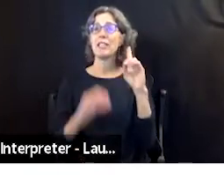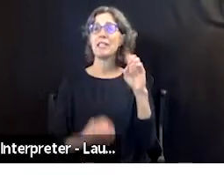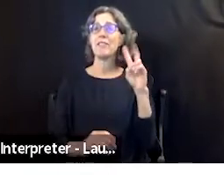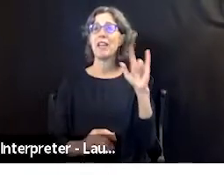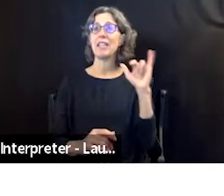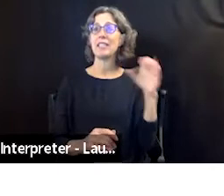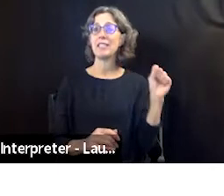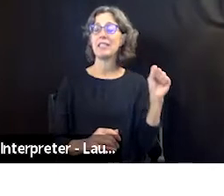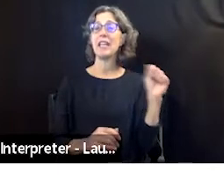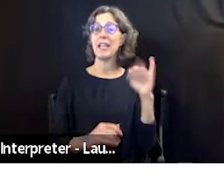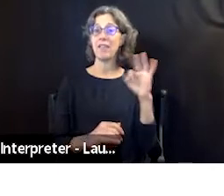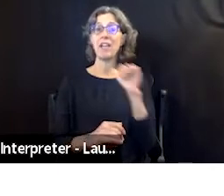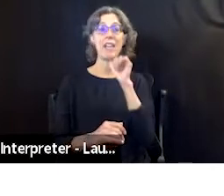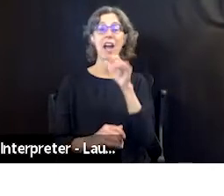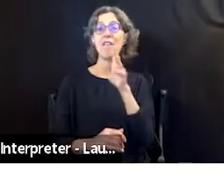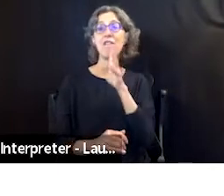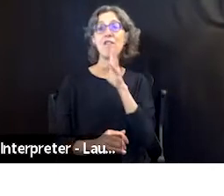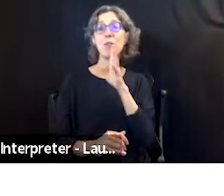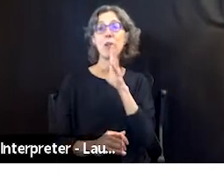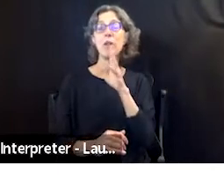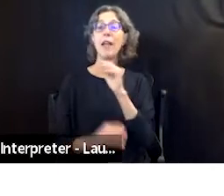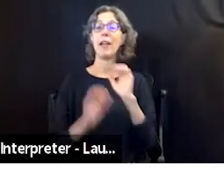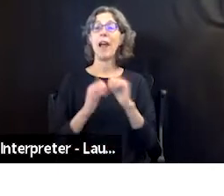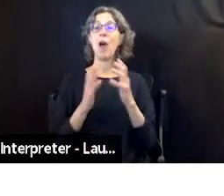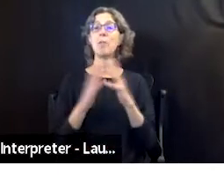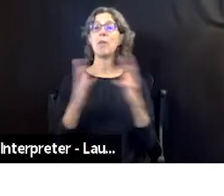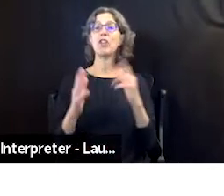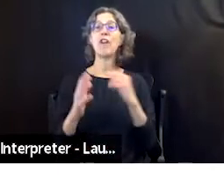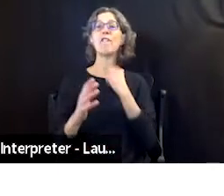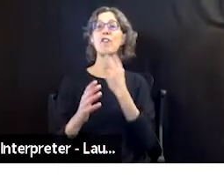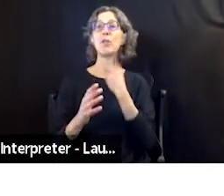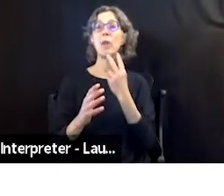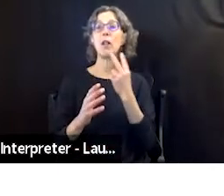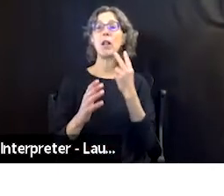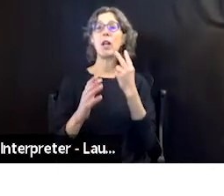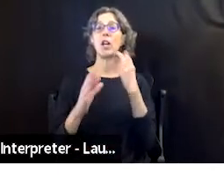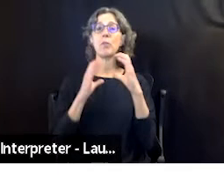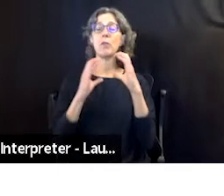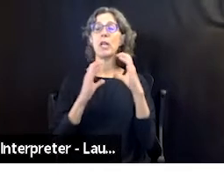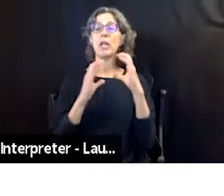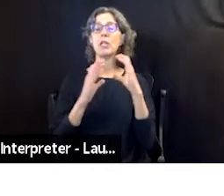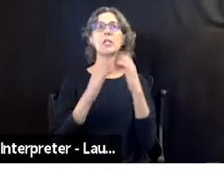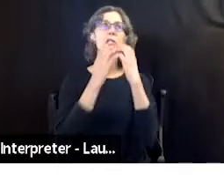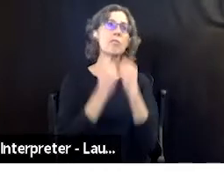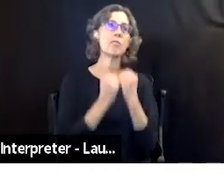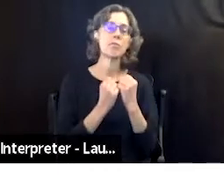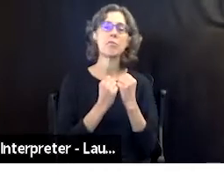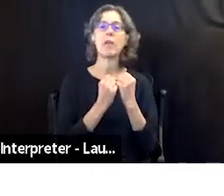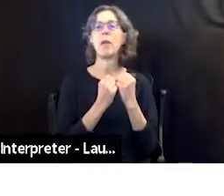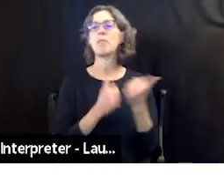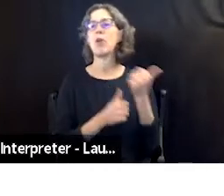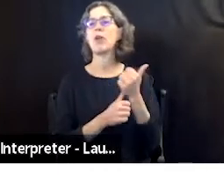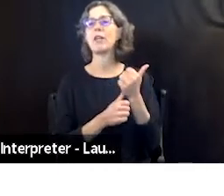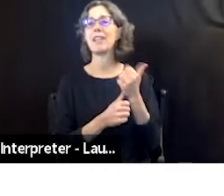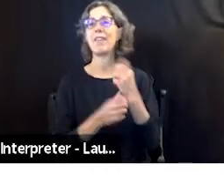they're nonverbal, and how much verbal communication is prioritized and valued. That's so true, Michael. And also